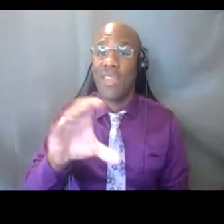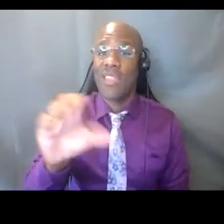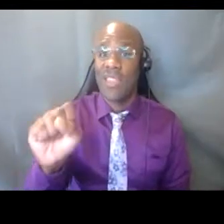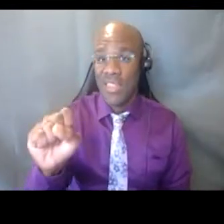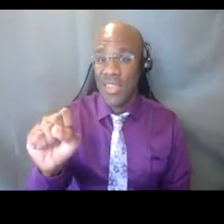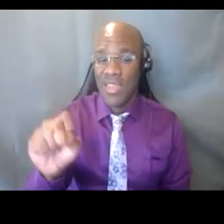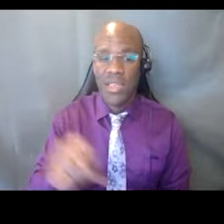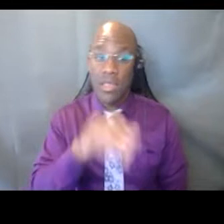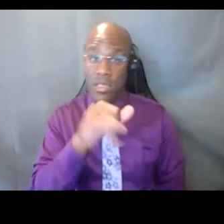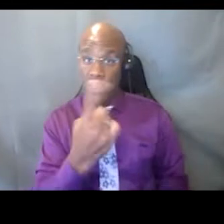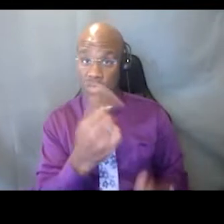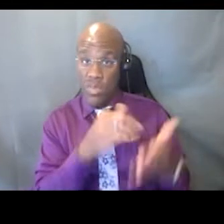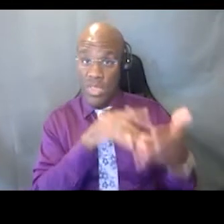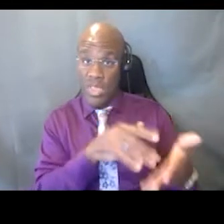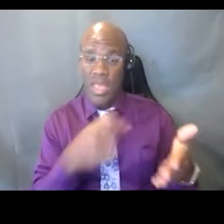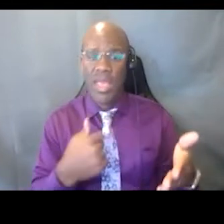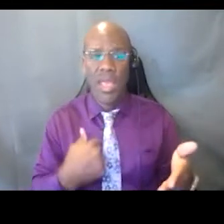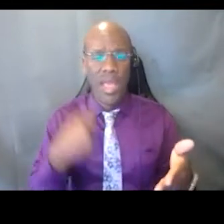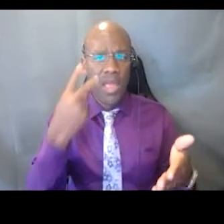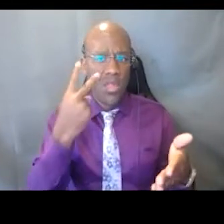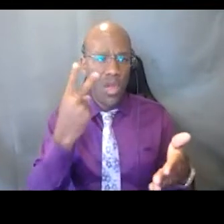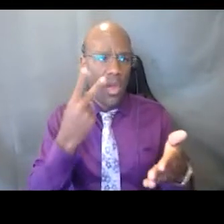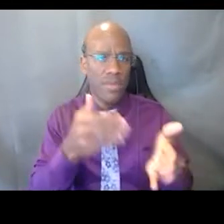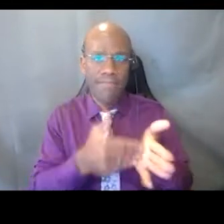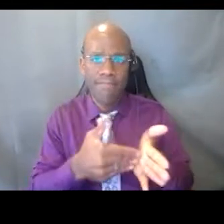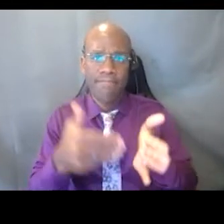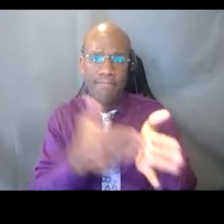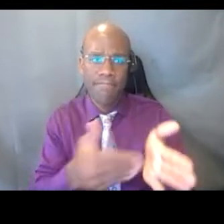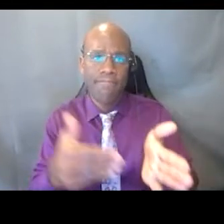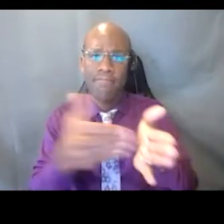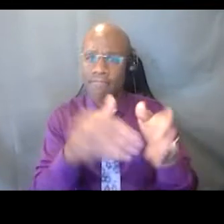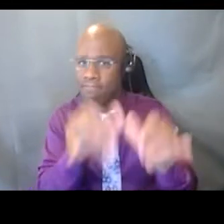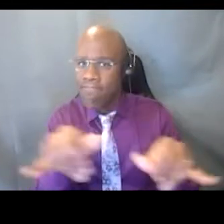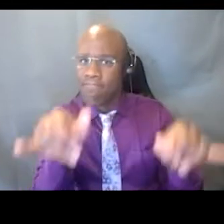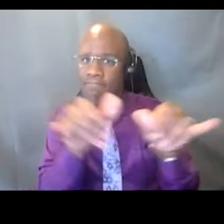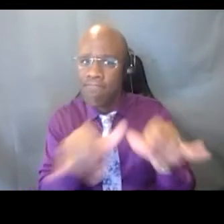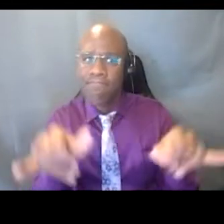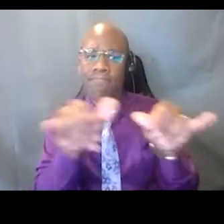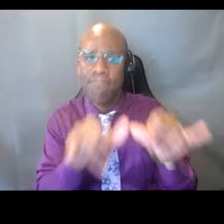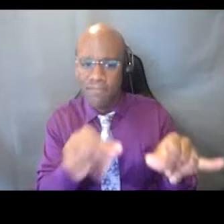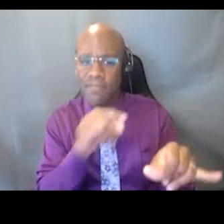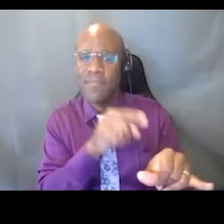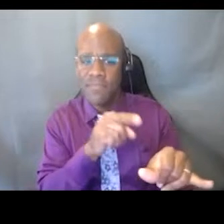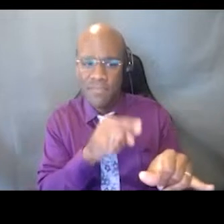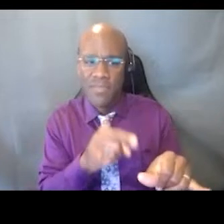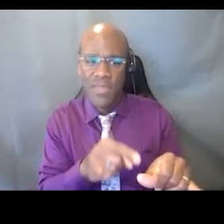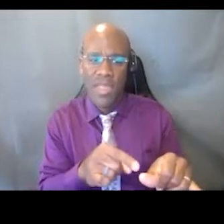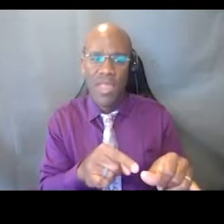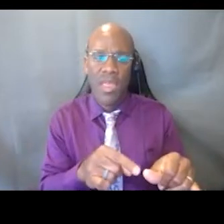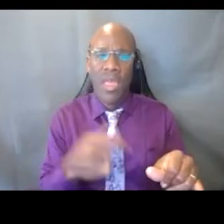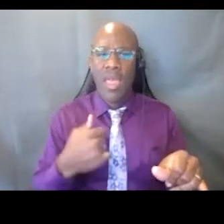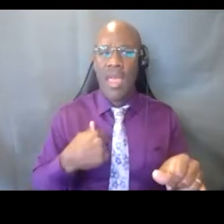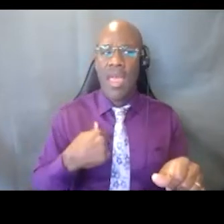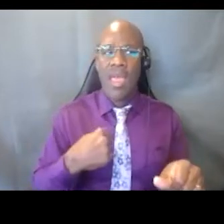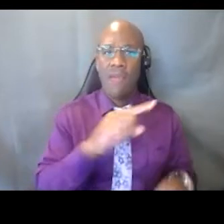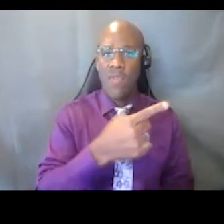I was able to see the themes that were repetitive and they were consistent by the fifth full interview.